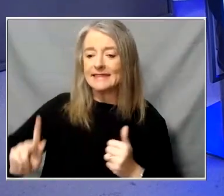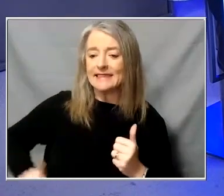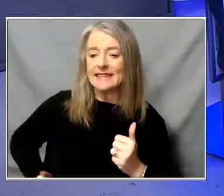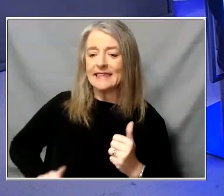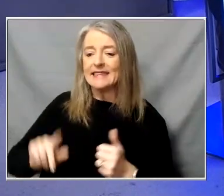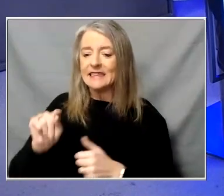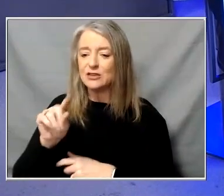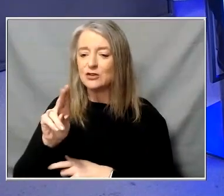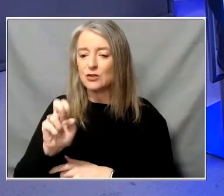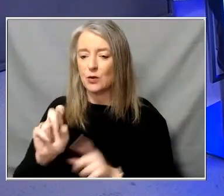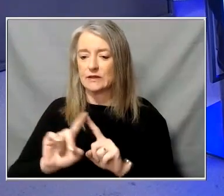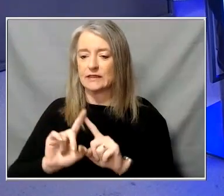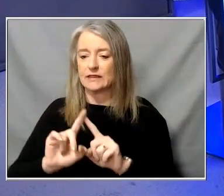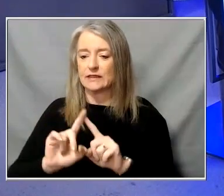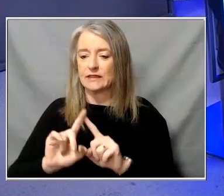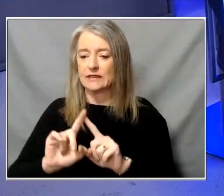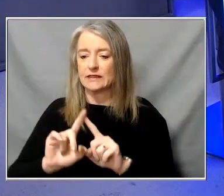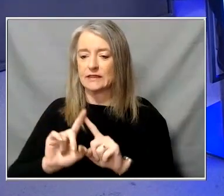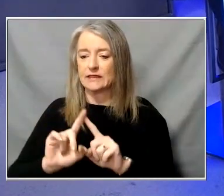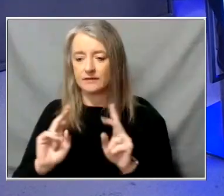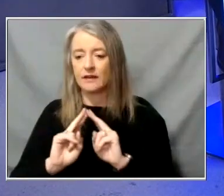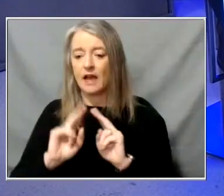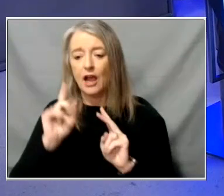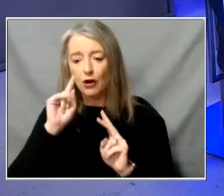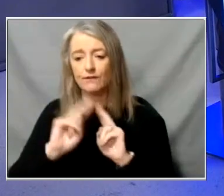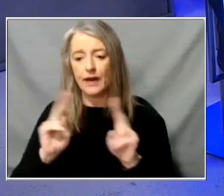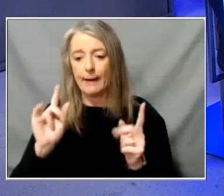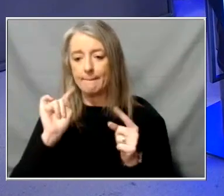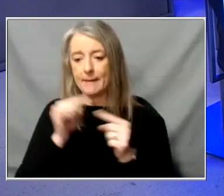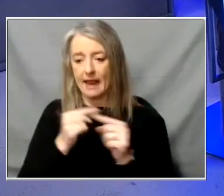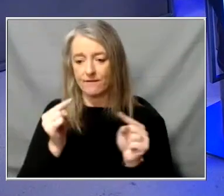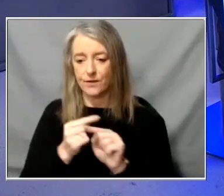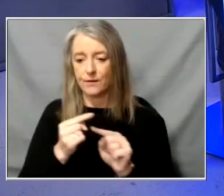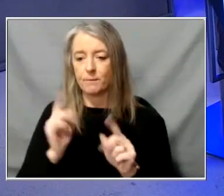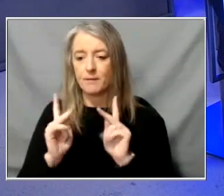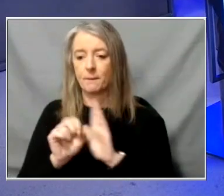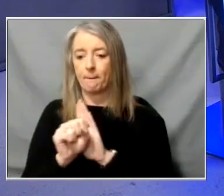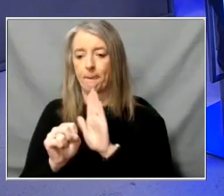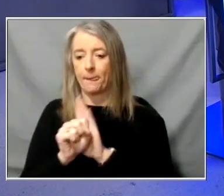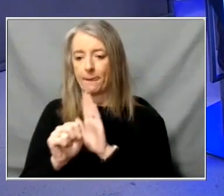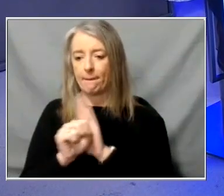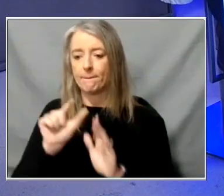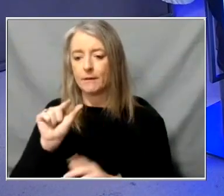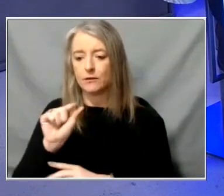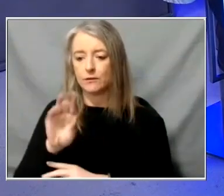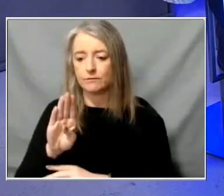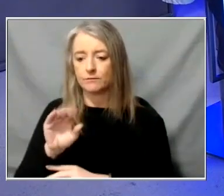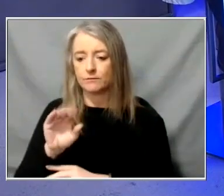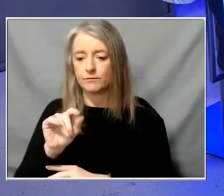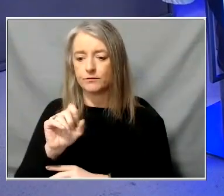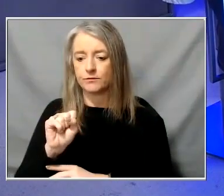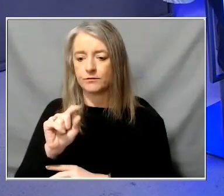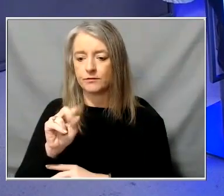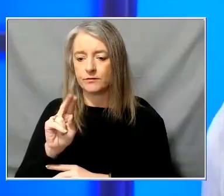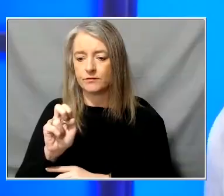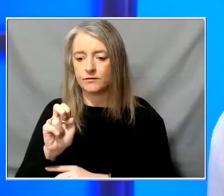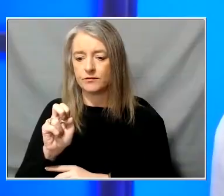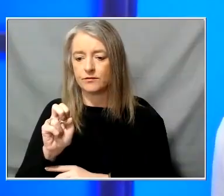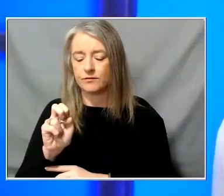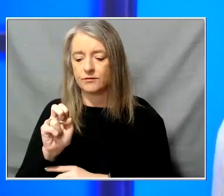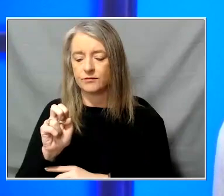sometimes. Food avoidance of fat, that's the thing that you can do at home. For people that need to come into the